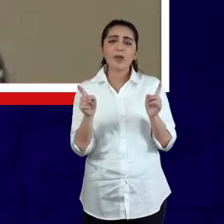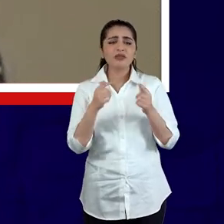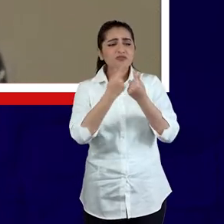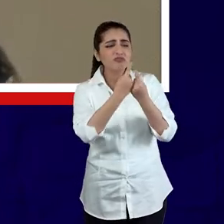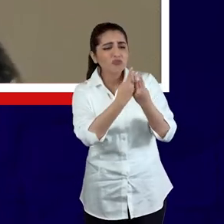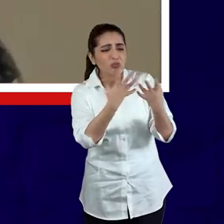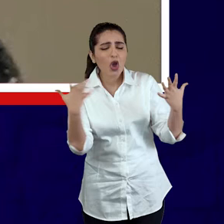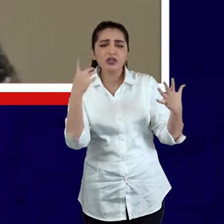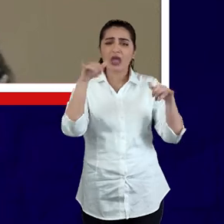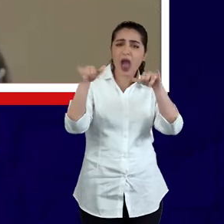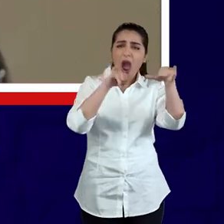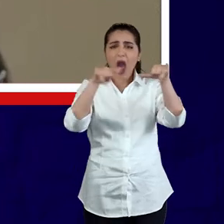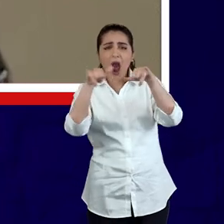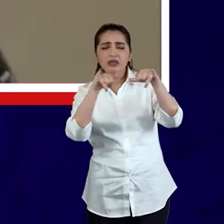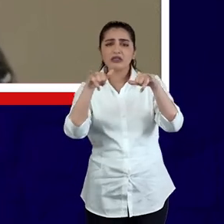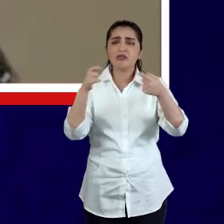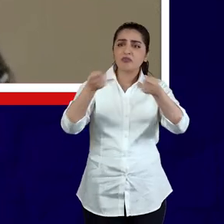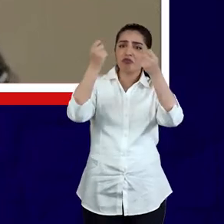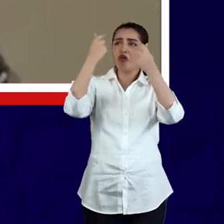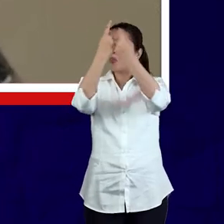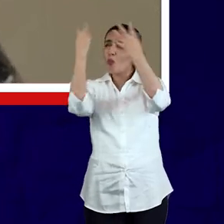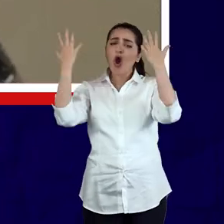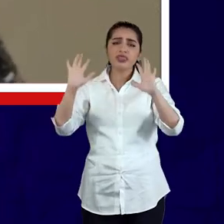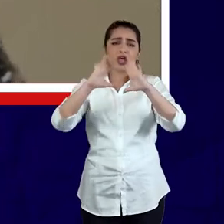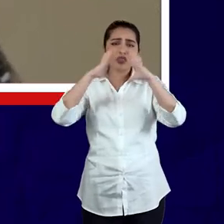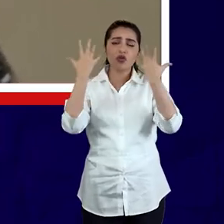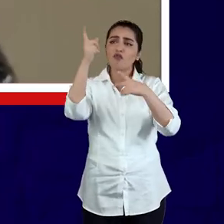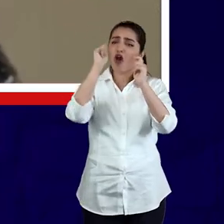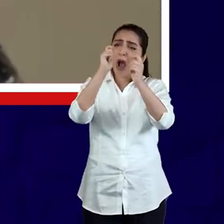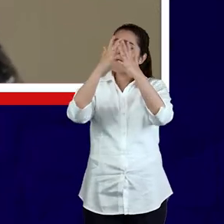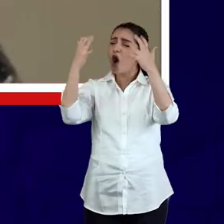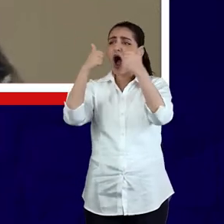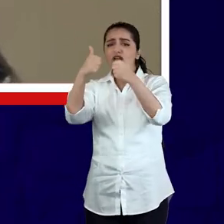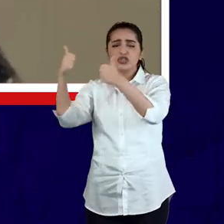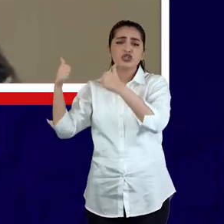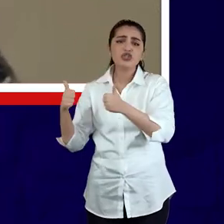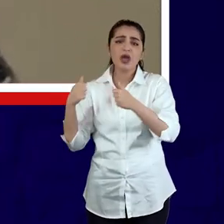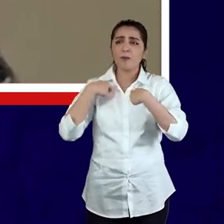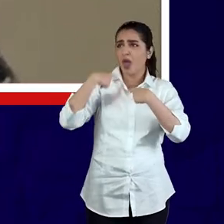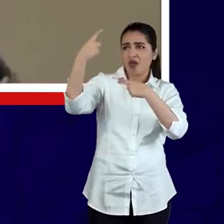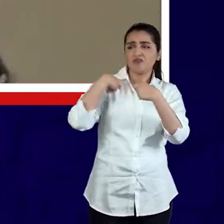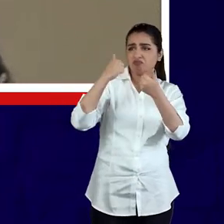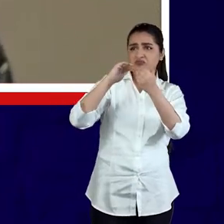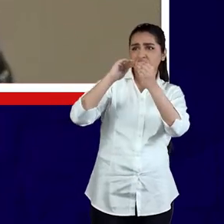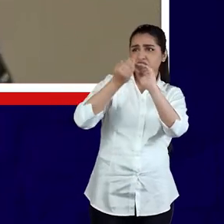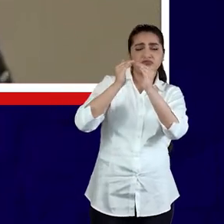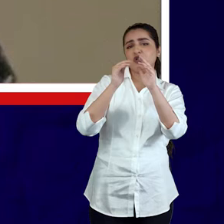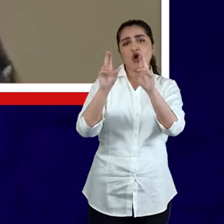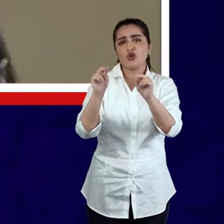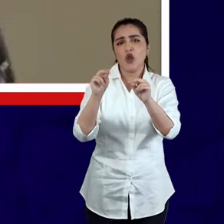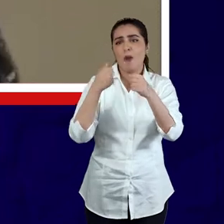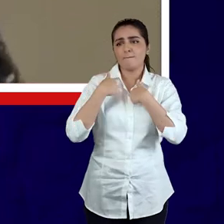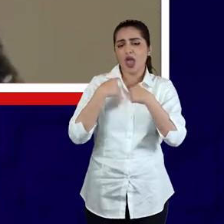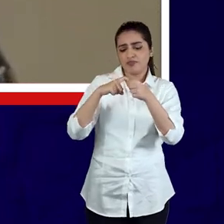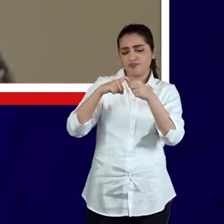course, there are so many architects in the world who are doing such amazing work. And I think I feel that, you know, I really can't compete with them. So the best thing is for me to